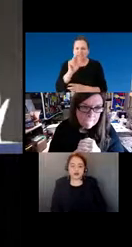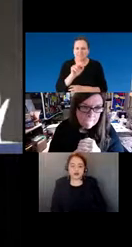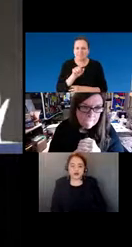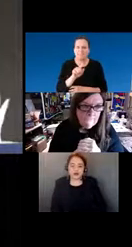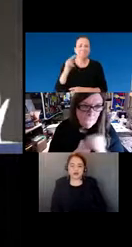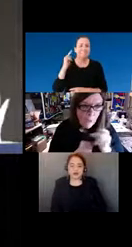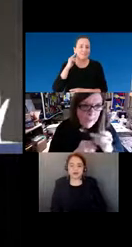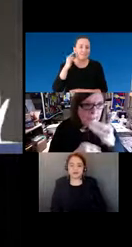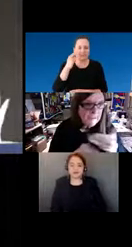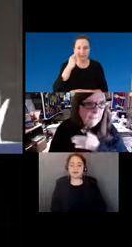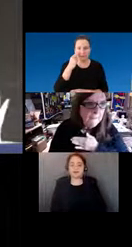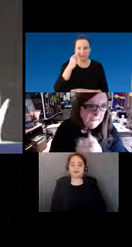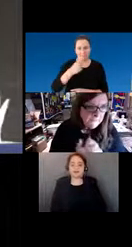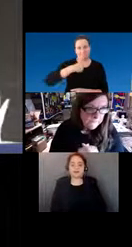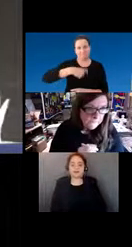student.